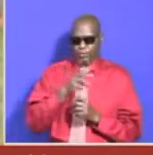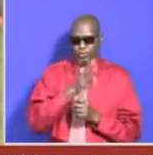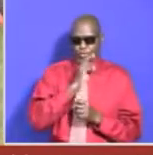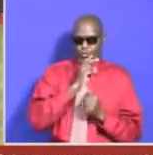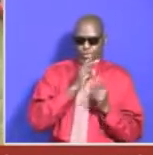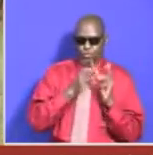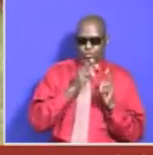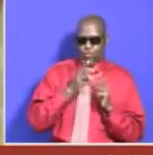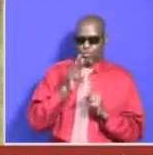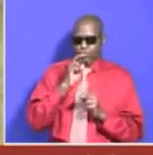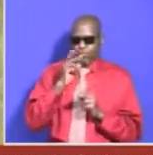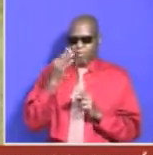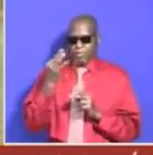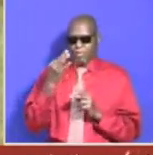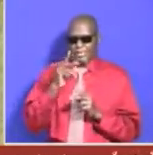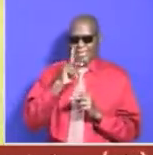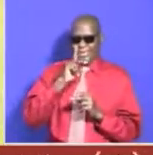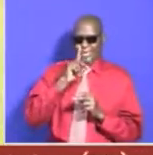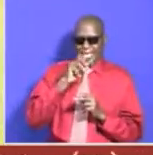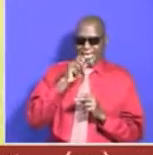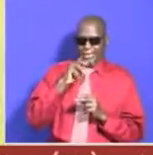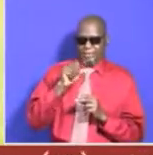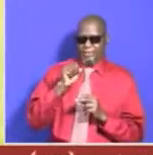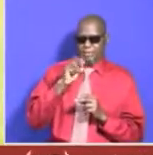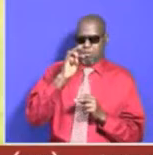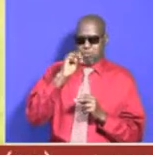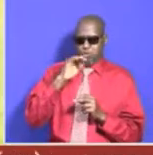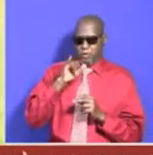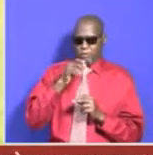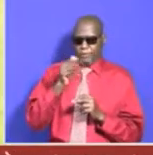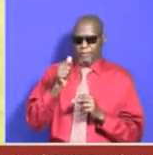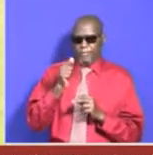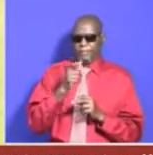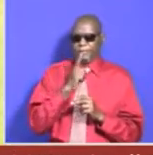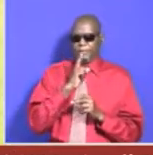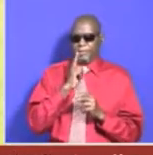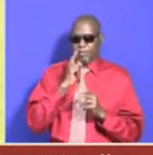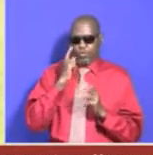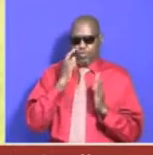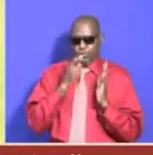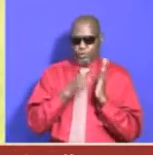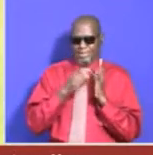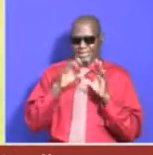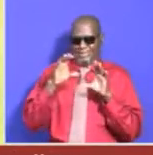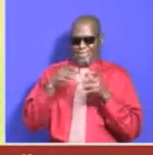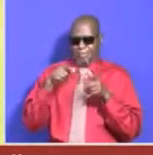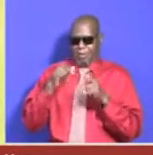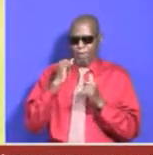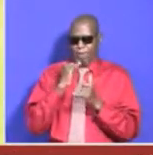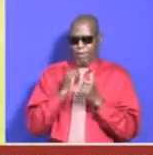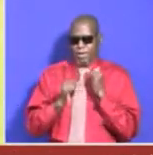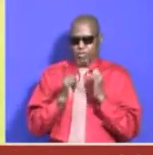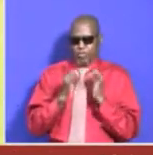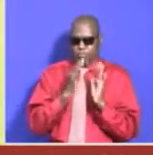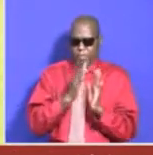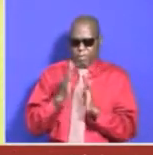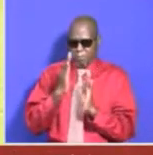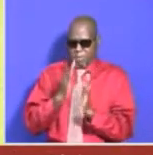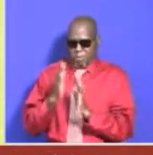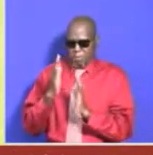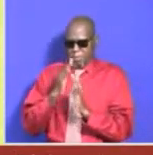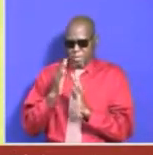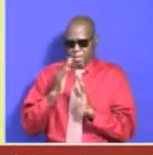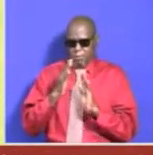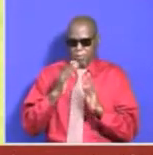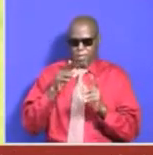2022-2023. KCB assistant coach Dennis Mwanja, speaking ahead of the clash, noted that the team is on its final touches, sealing all the loopholes that